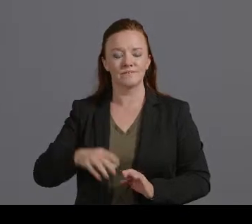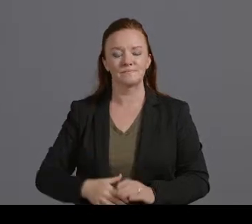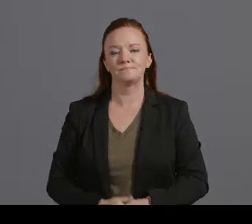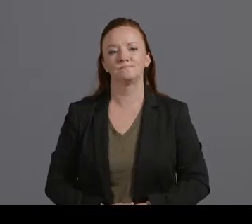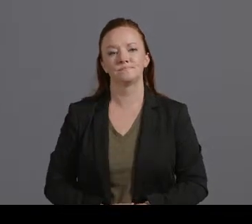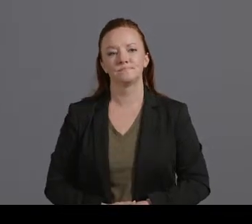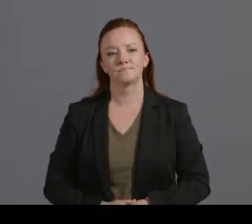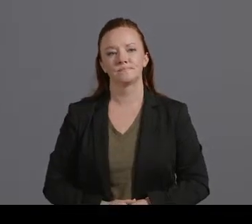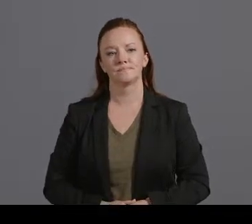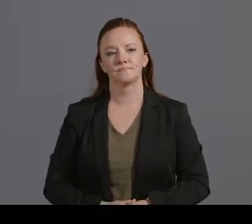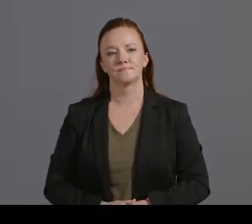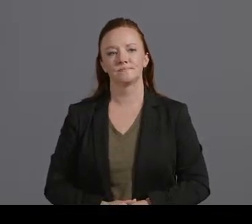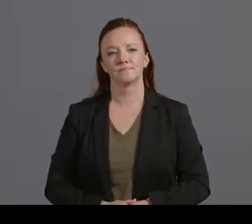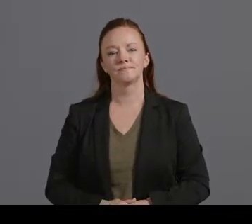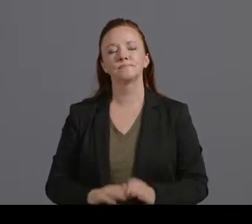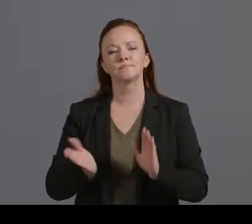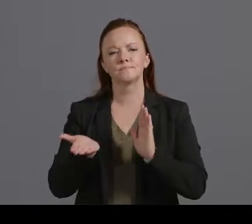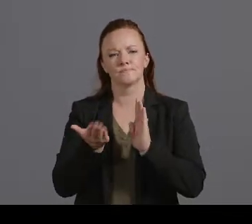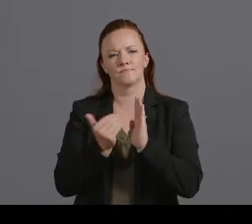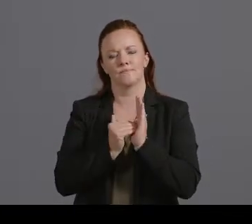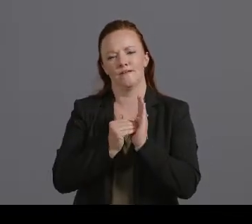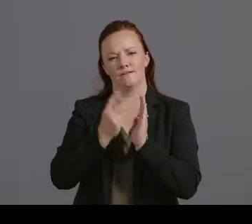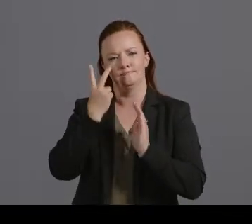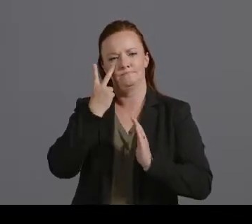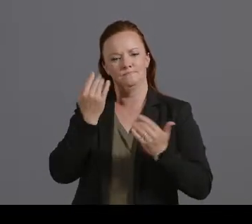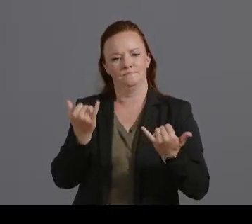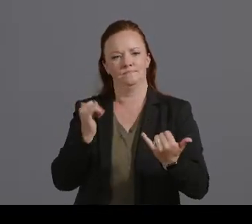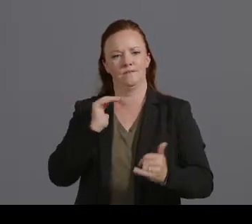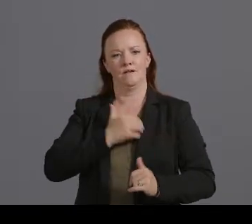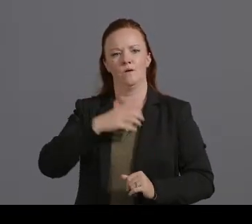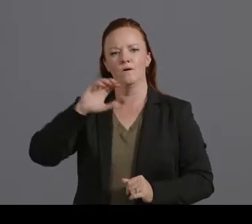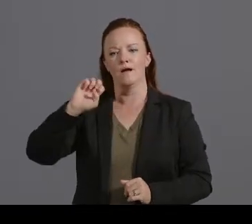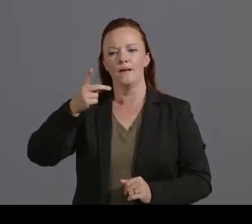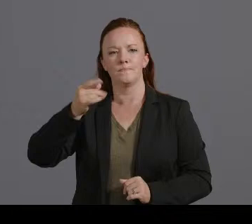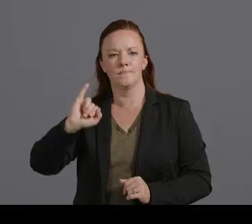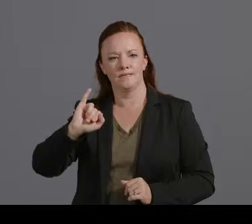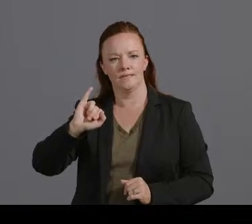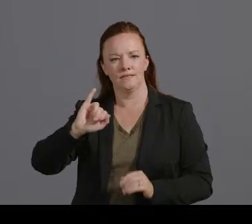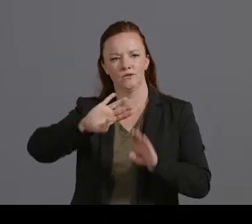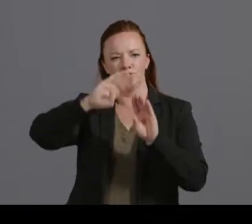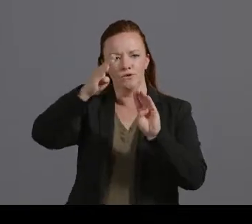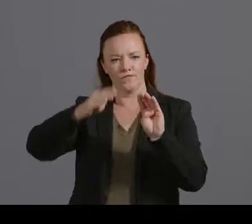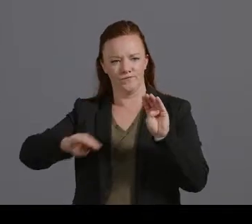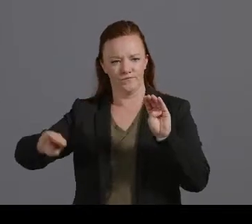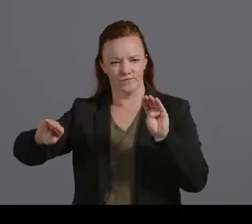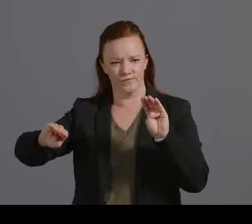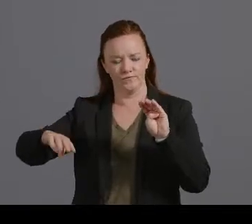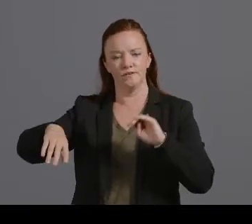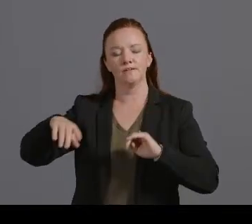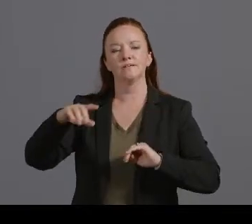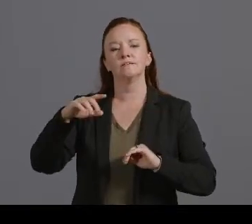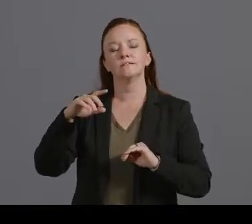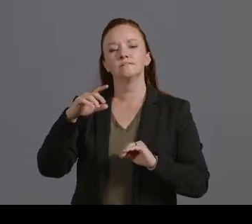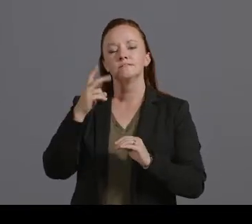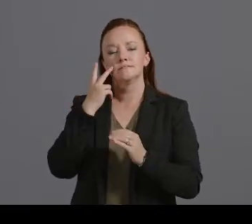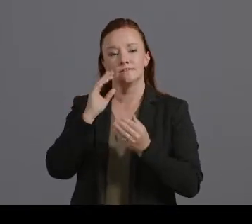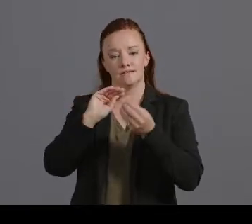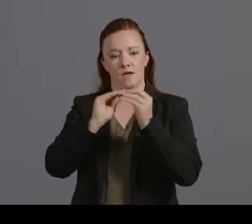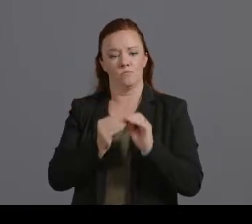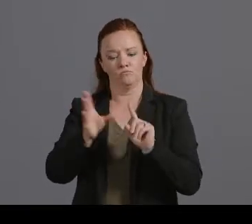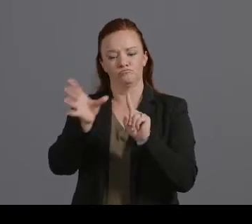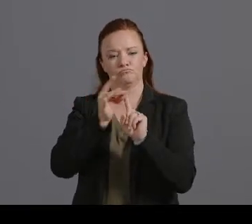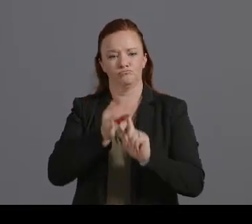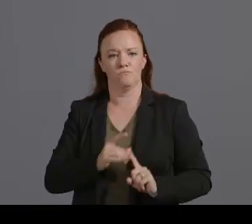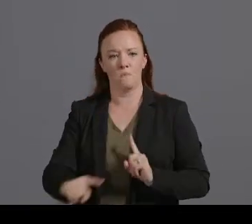Again, this is our epi curve, which shows the number of cases per day by collection date of their specimen, along with the